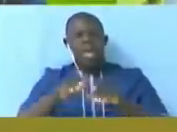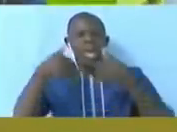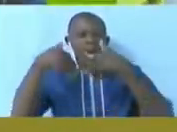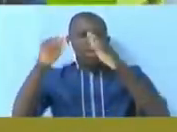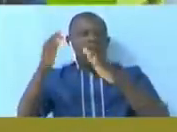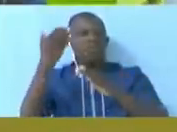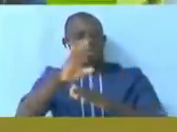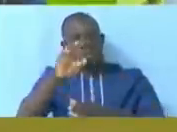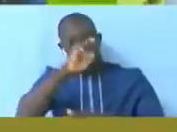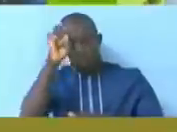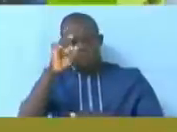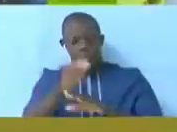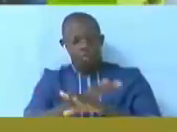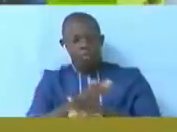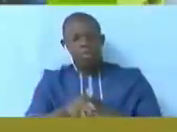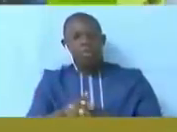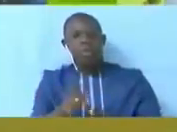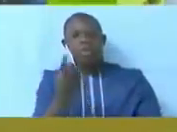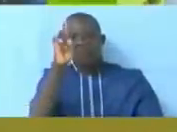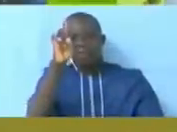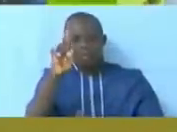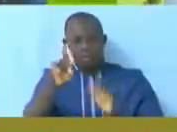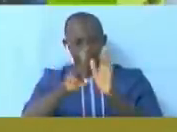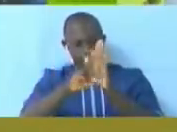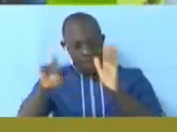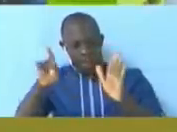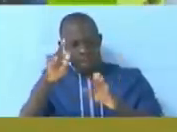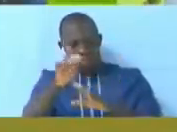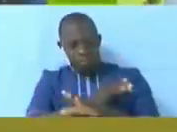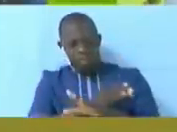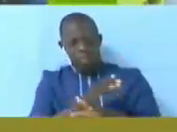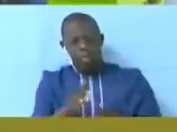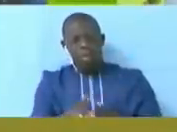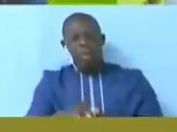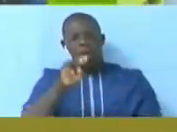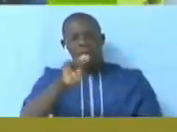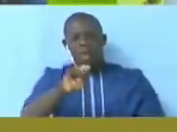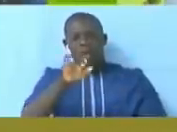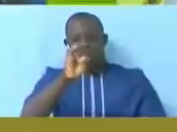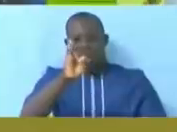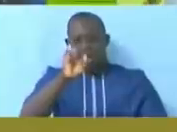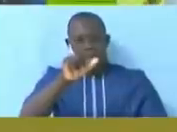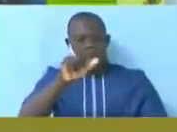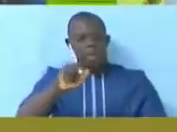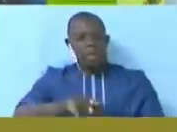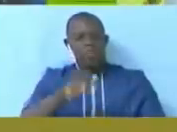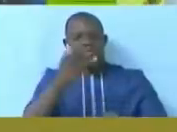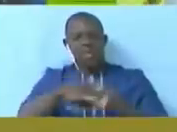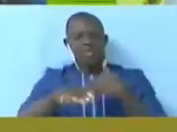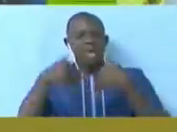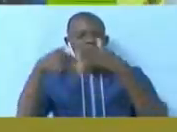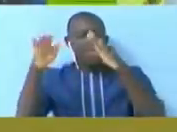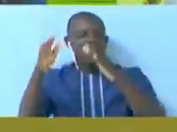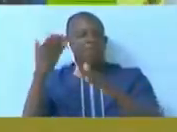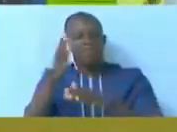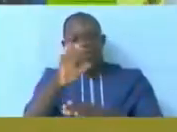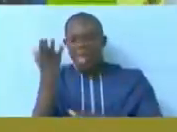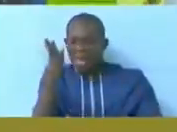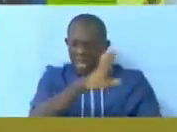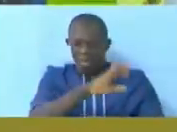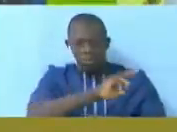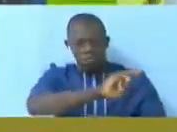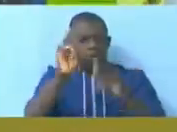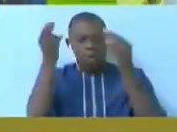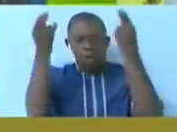first of its kind. Barumbadu nganyimfo wala mu kuoti mialonko nyi aku nyonko keta. The NIA have never been dismissed for any unlawful act. NIA inana